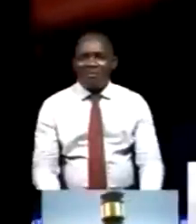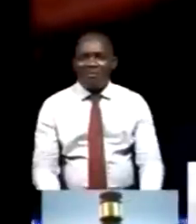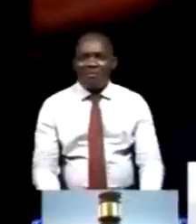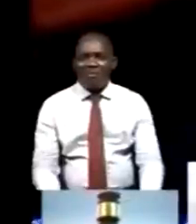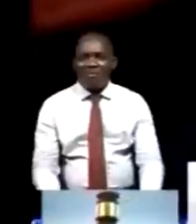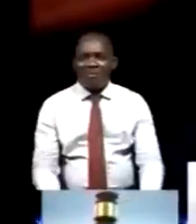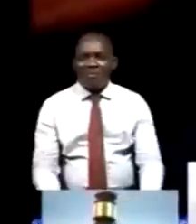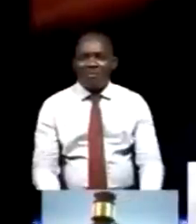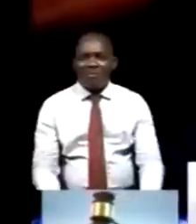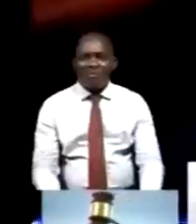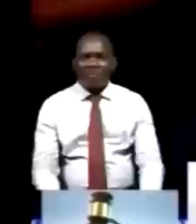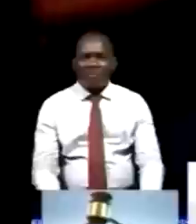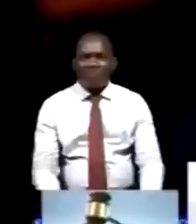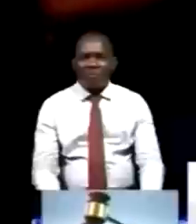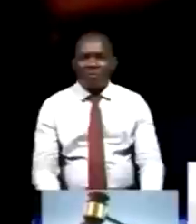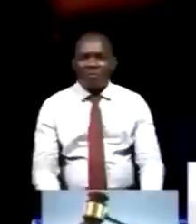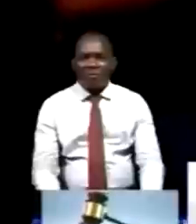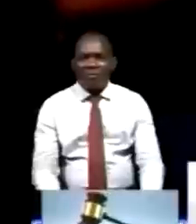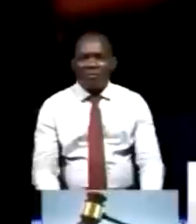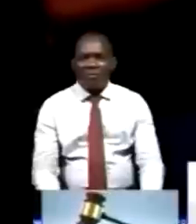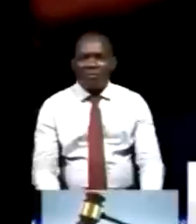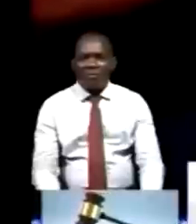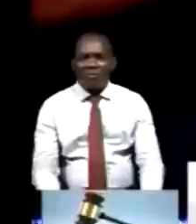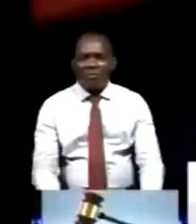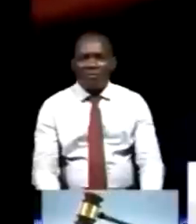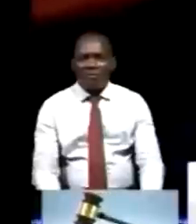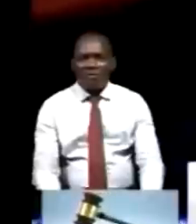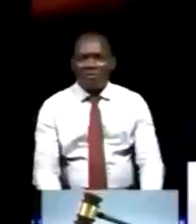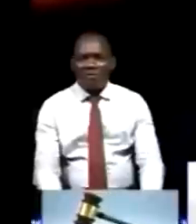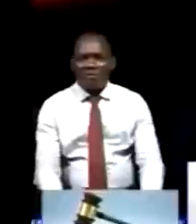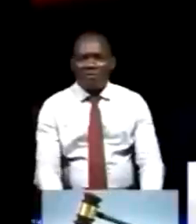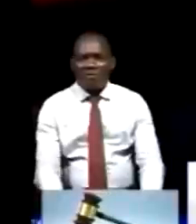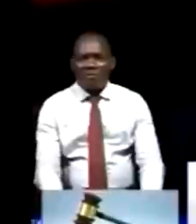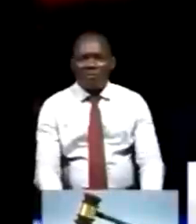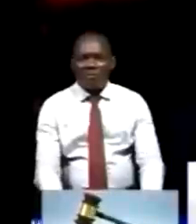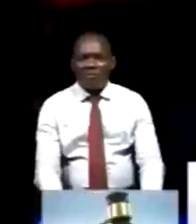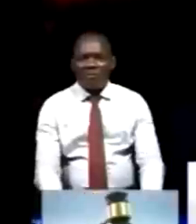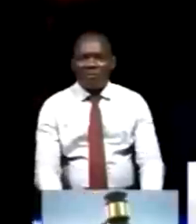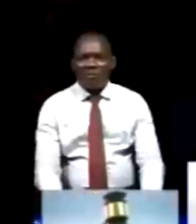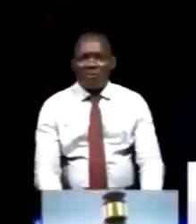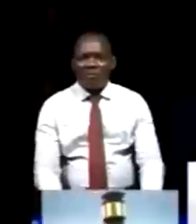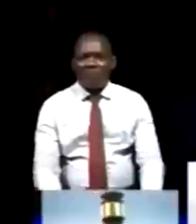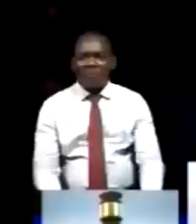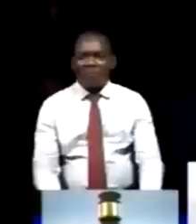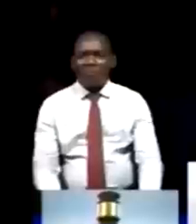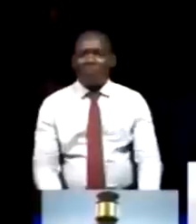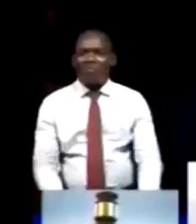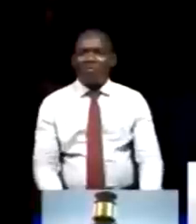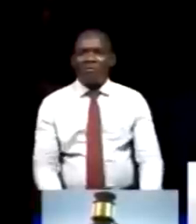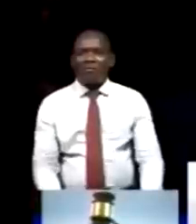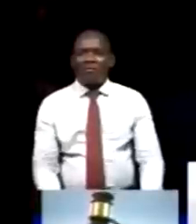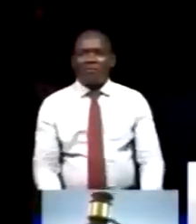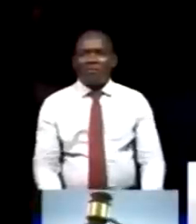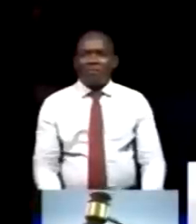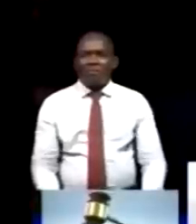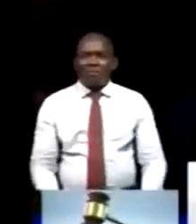he too was hanging around. Later, I was going to use the bathroom, but I saw him. I said, ah, well, they will come try and call him.